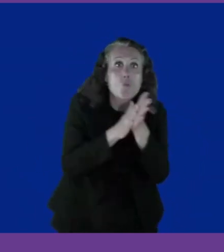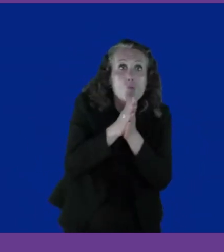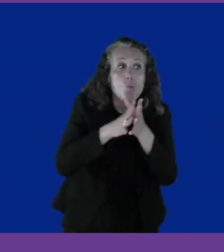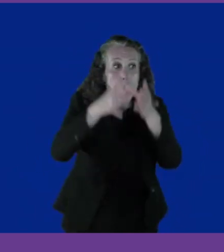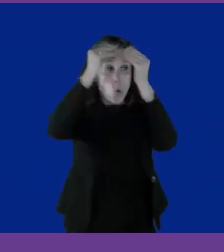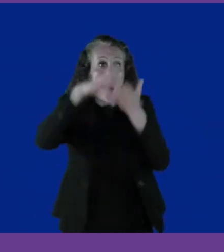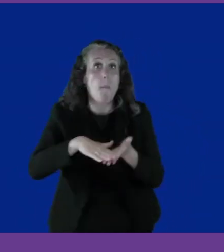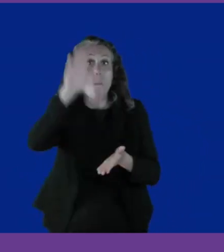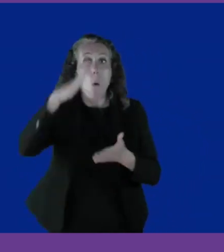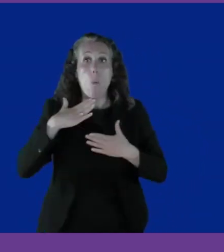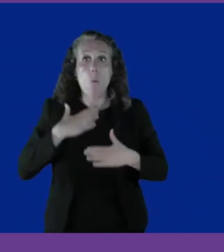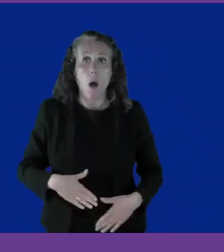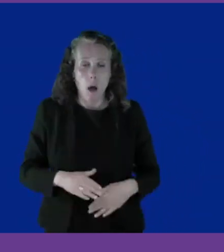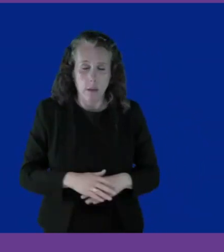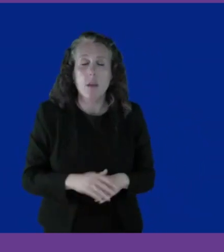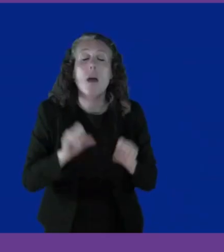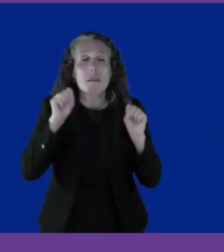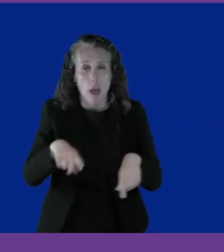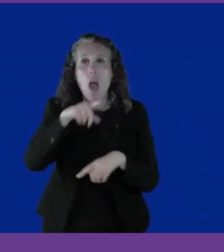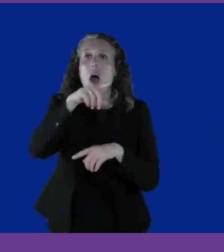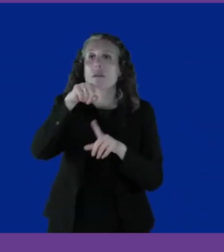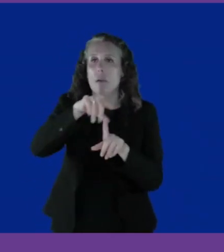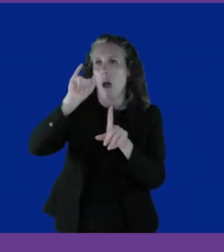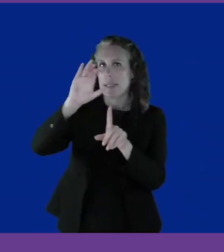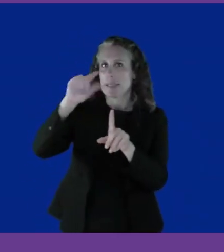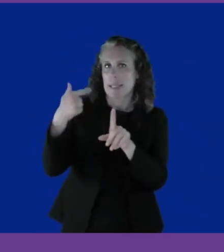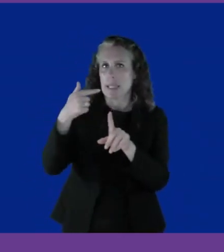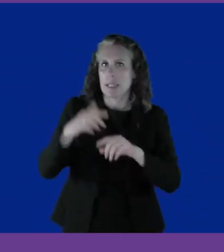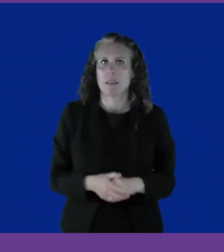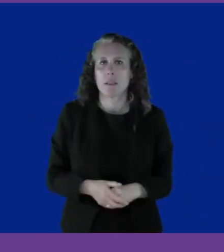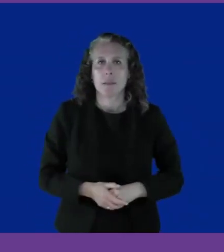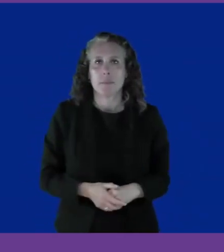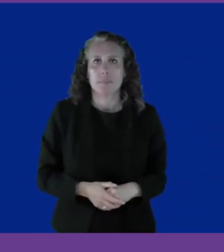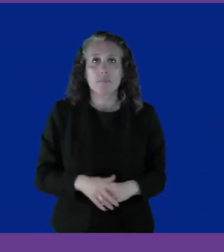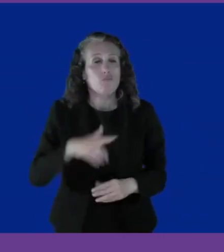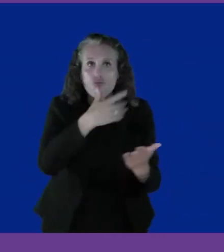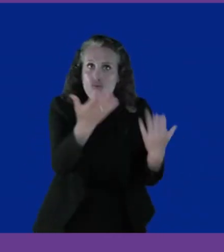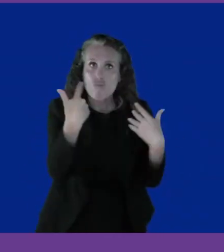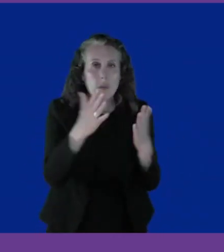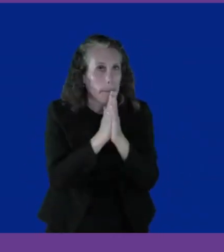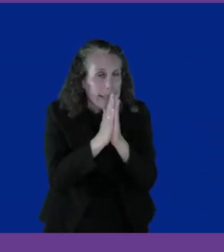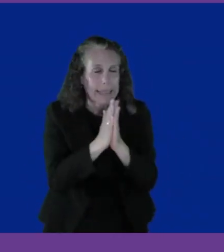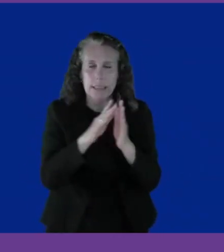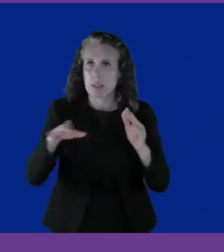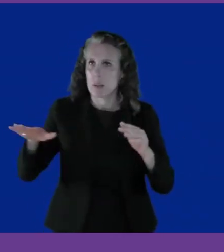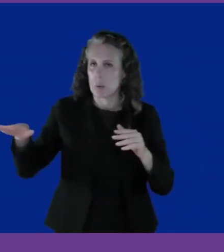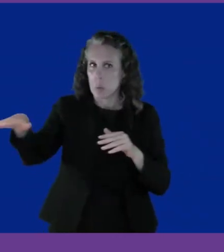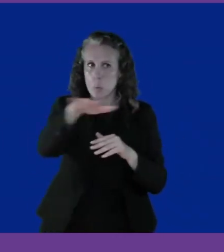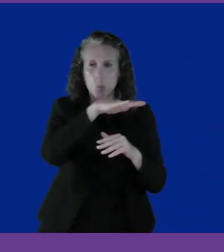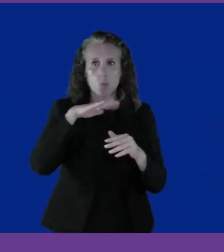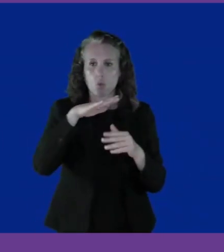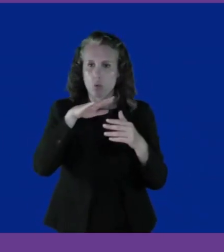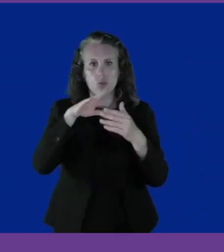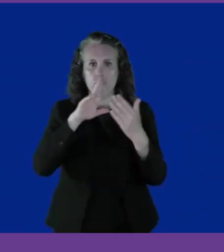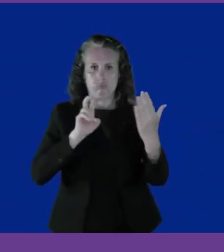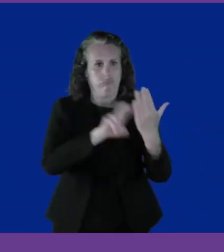need training on accessibility, on technology, I encourage you enroll